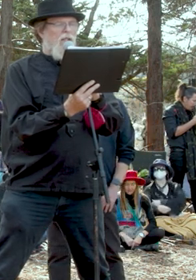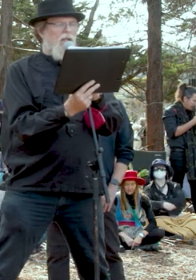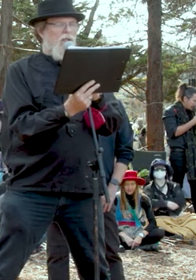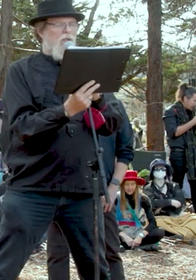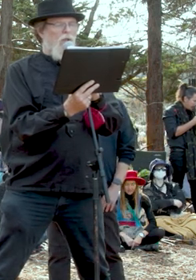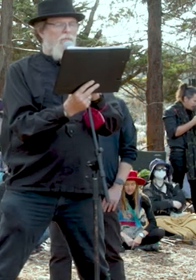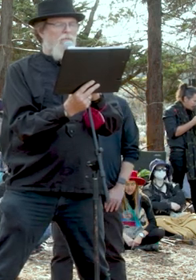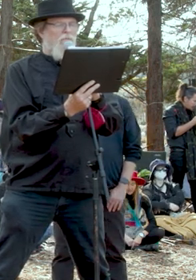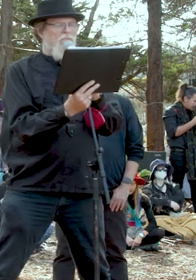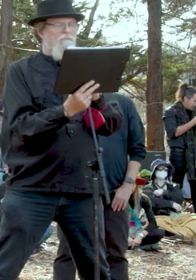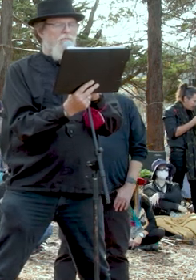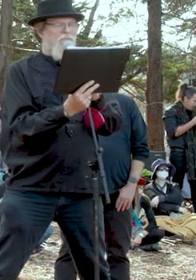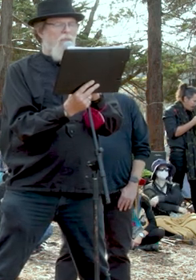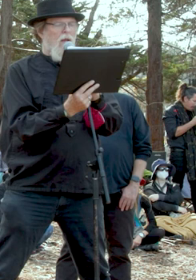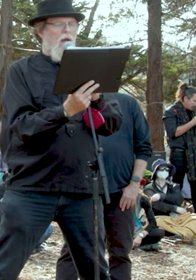Tor Selstrom.